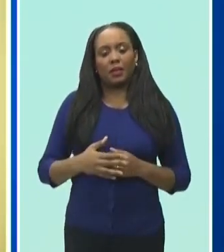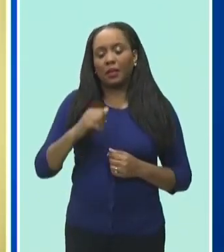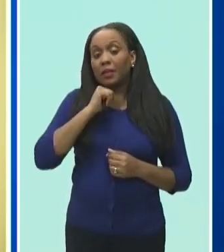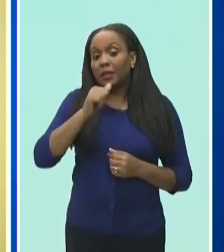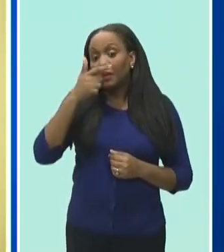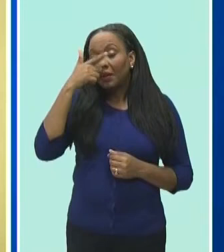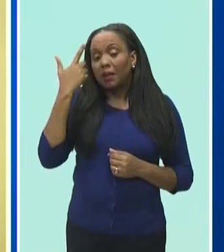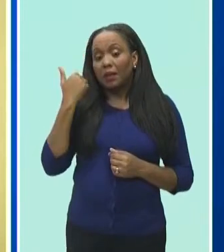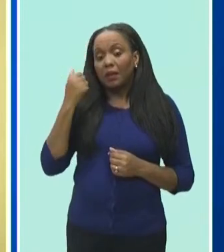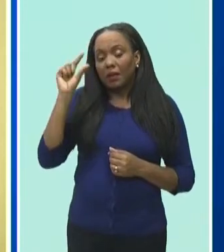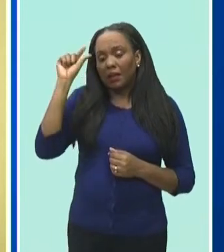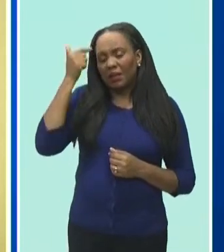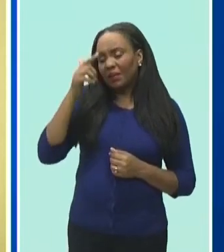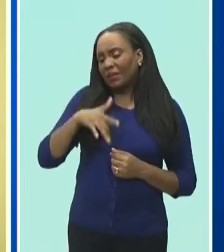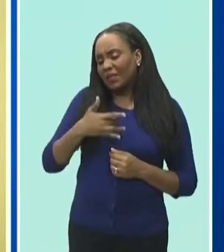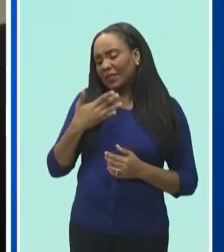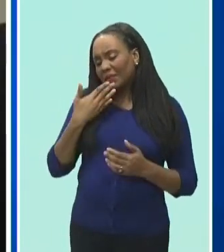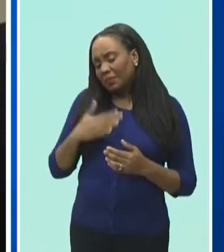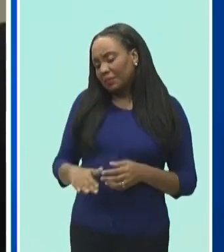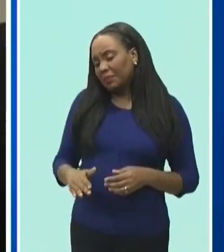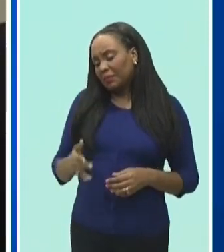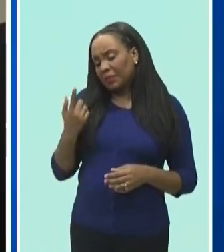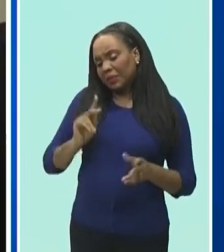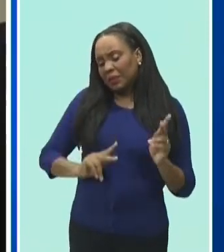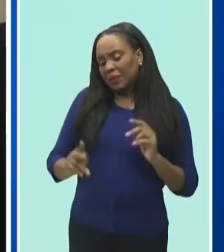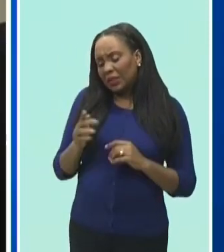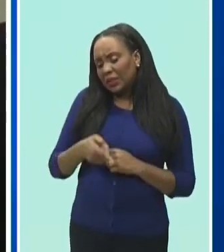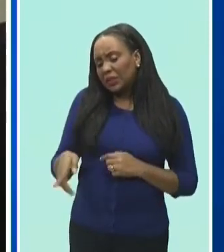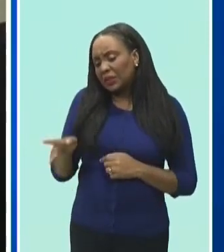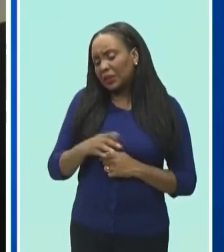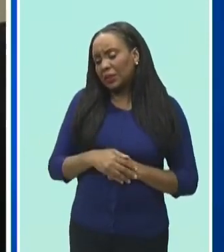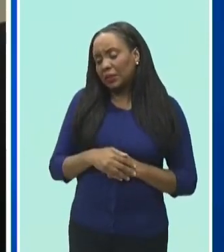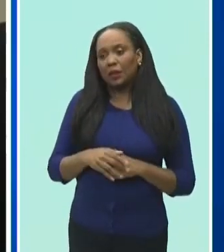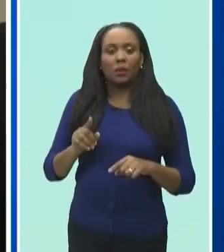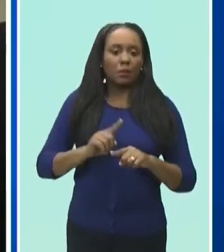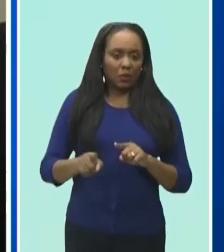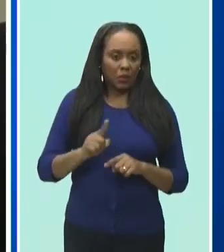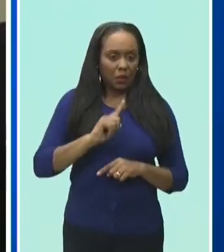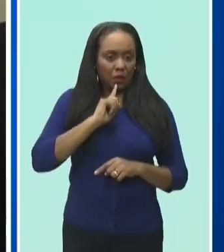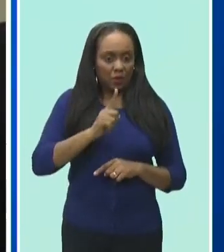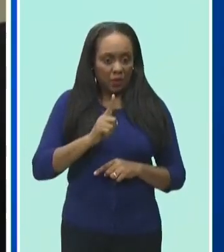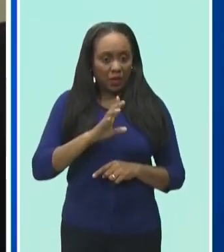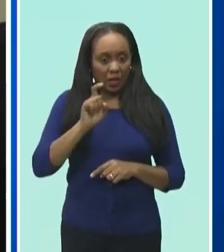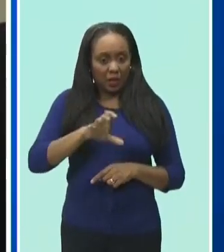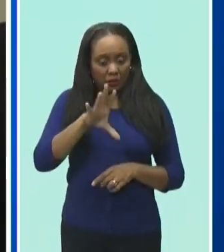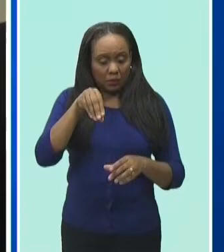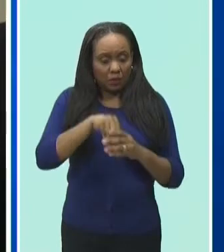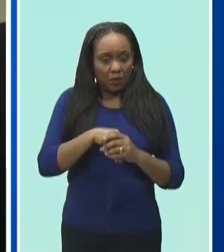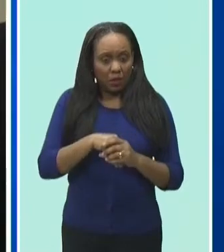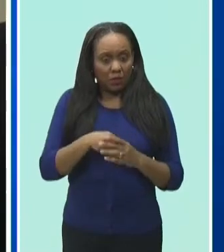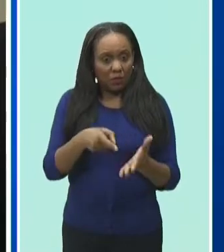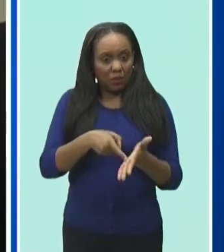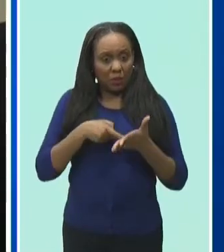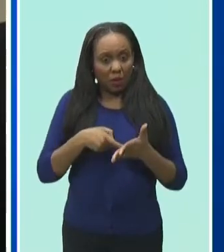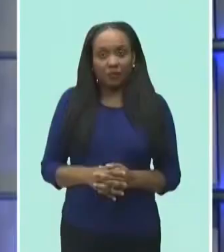because this government felt bad for people, but they were done because it was part of the program they signed into and requirements within the